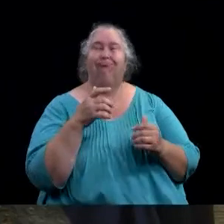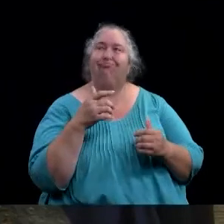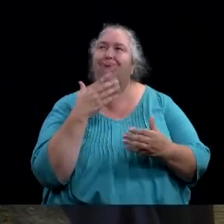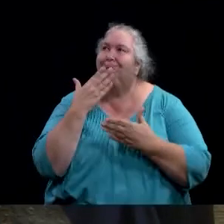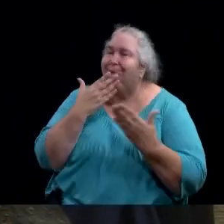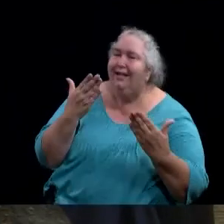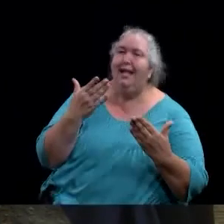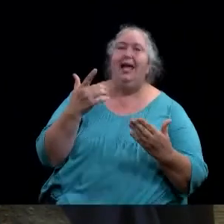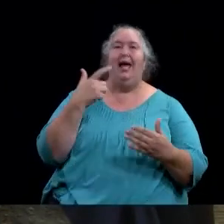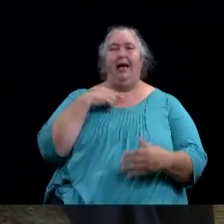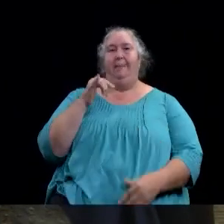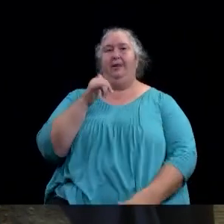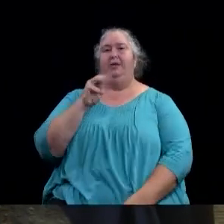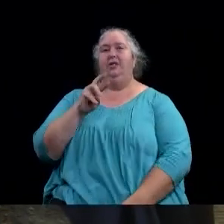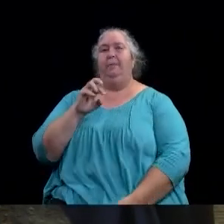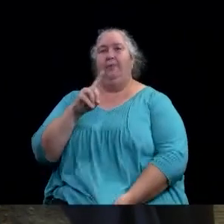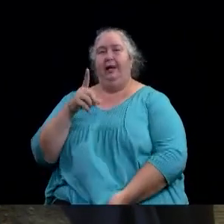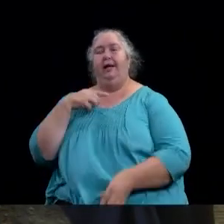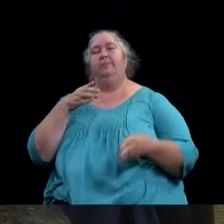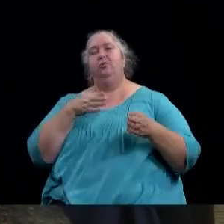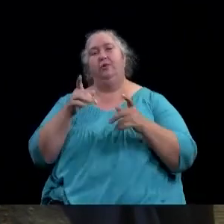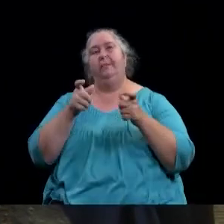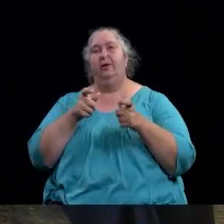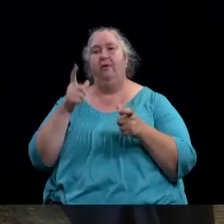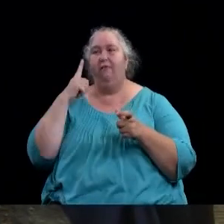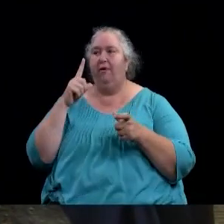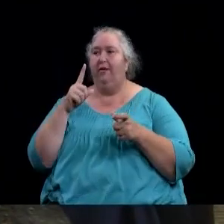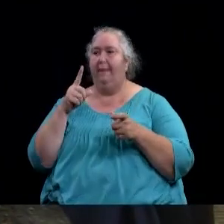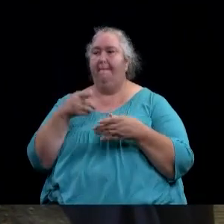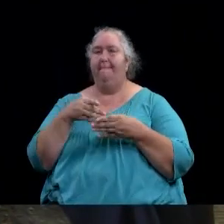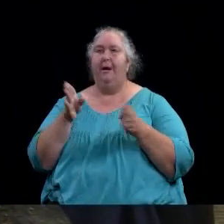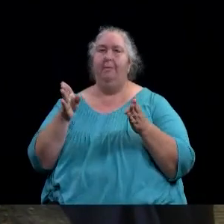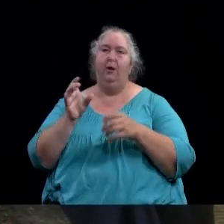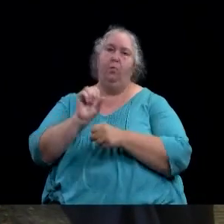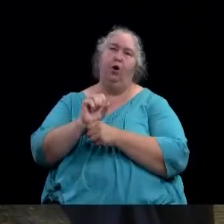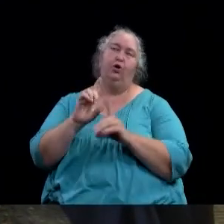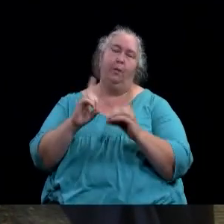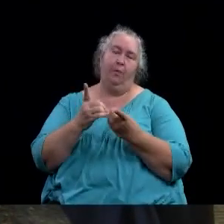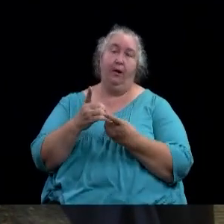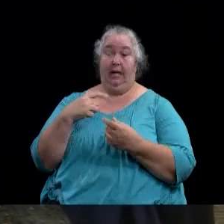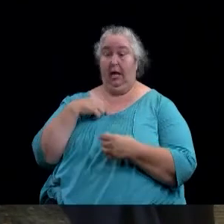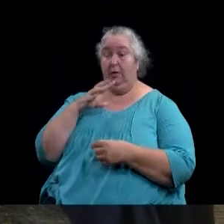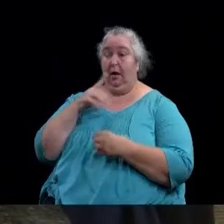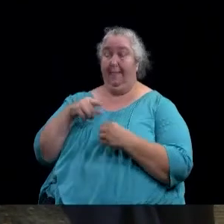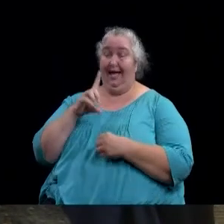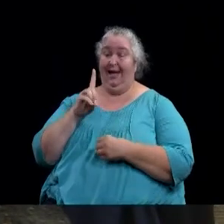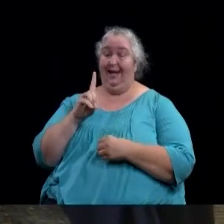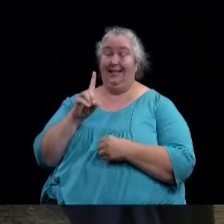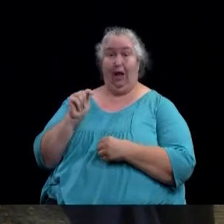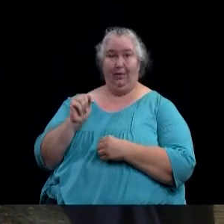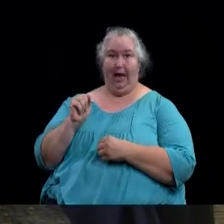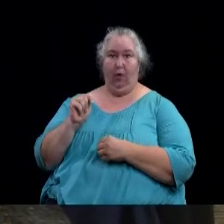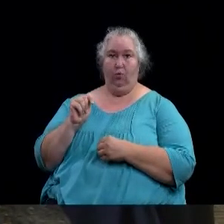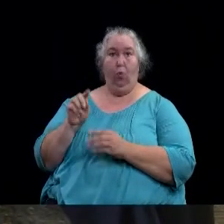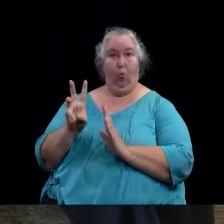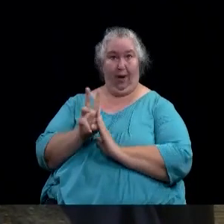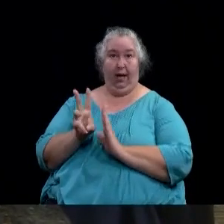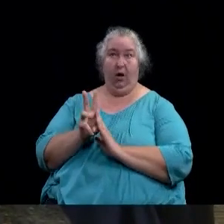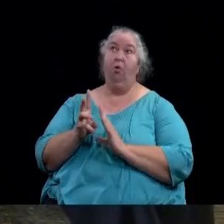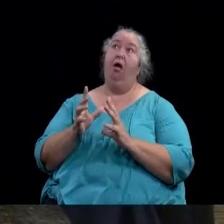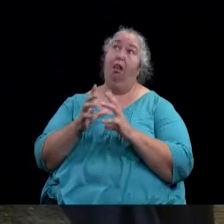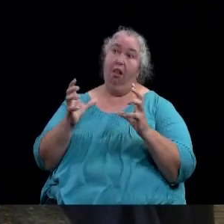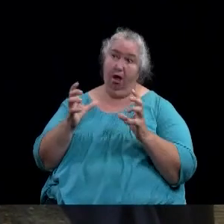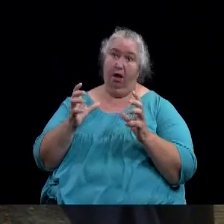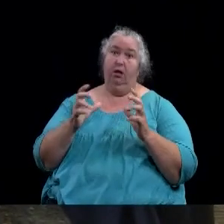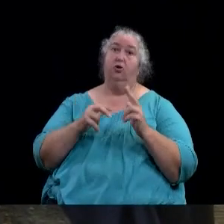Department. As I talk today about downtown Waco, a tremendous amount of infrastructure planning has been set into motion to not only update our aging